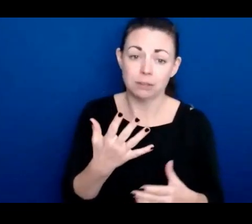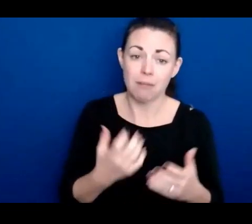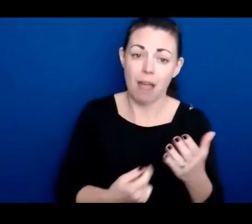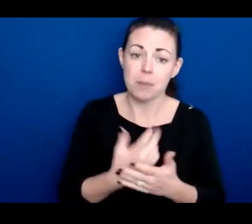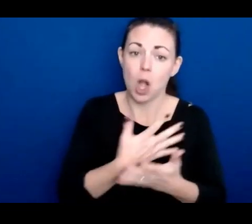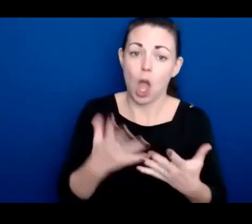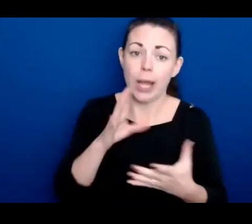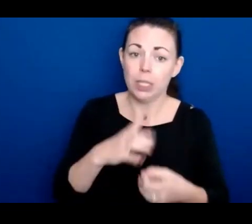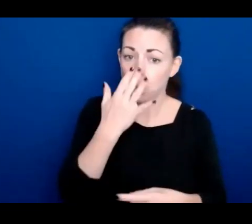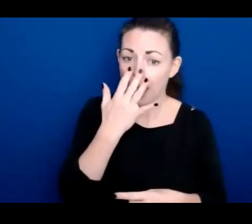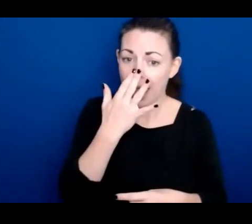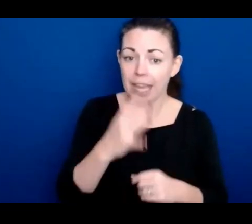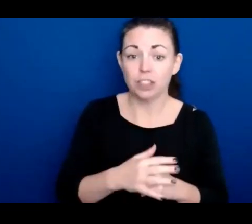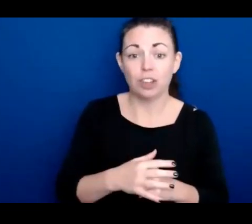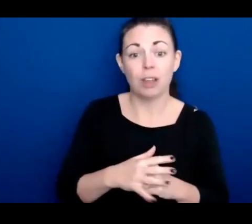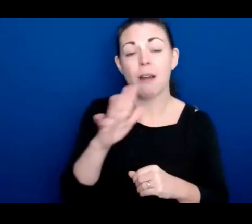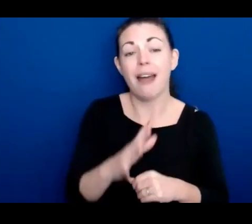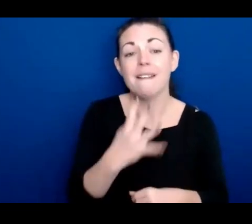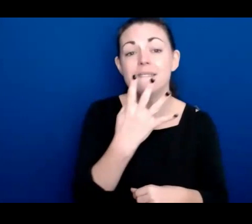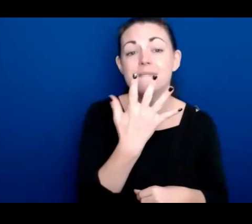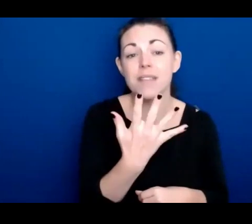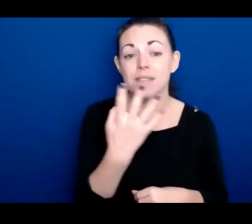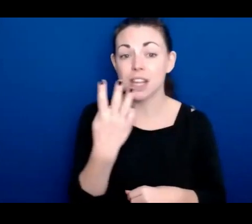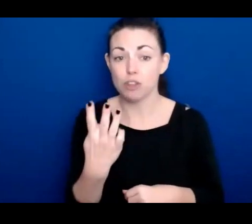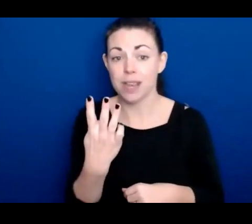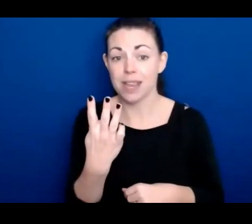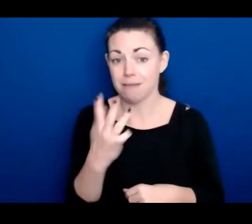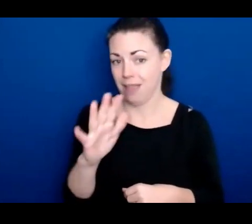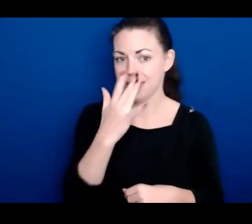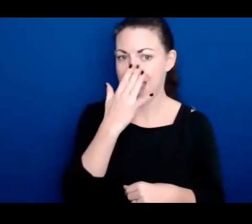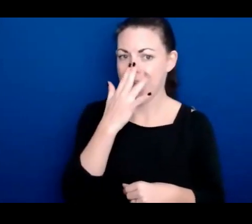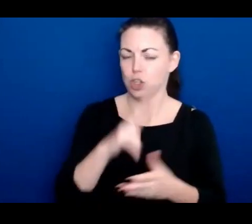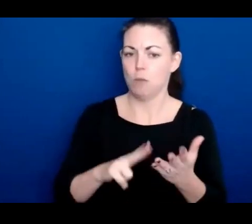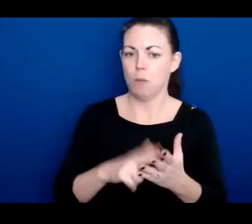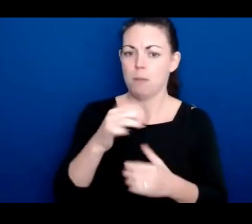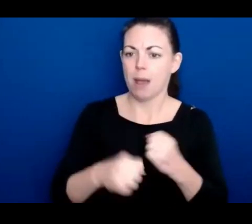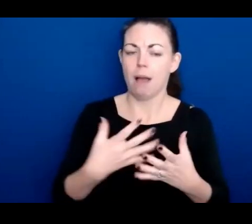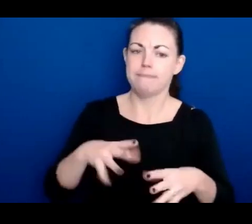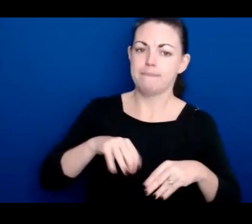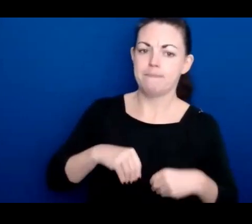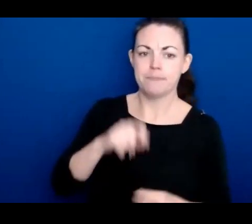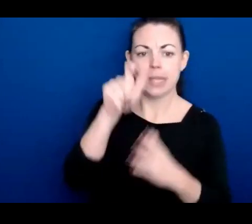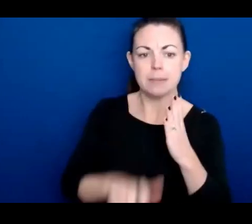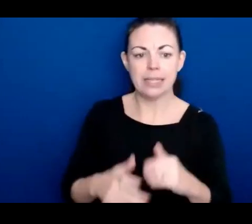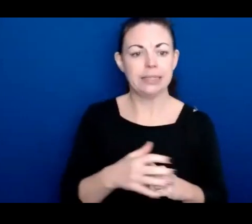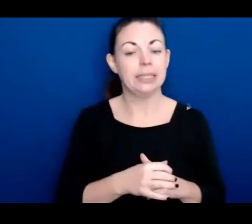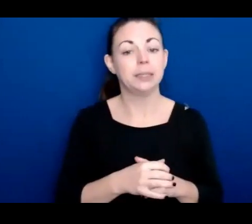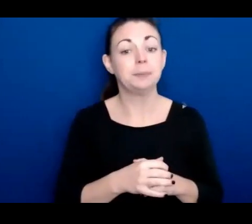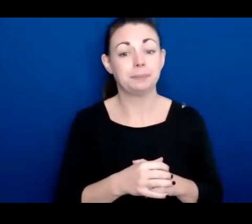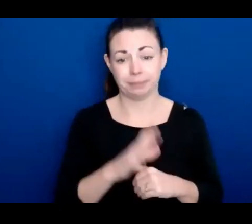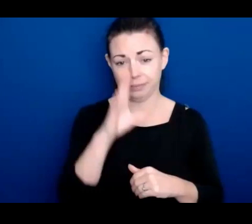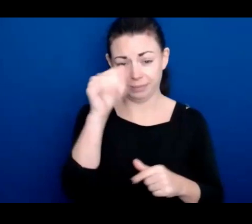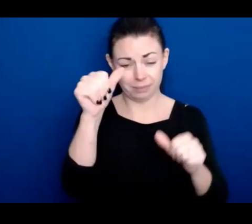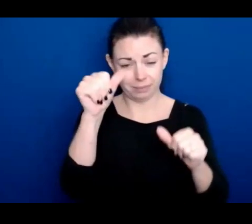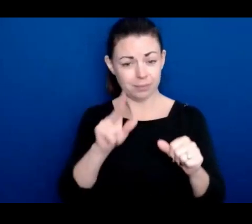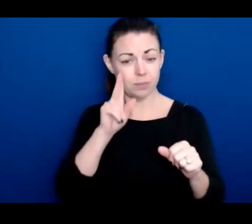around 53 is the age that people will start to acquire them and above, and then just below that, 83% of